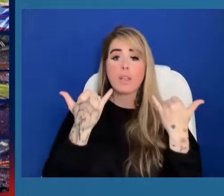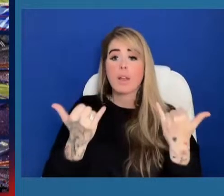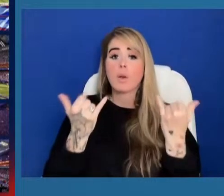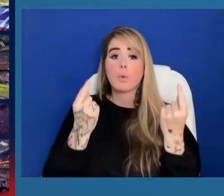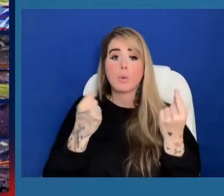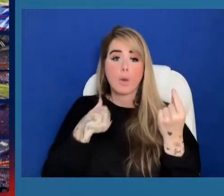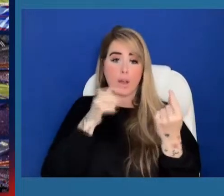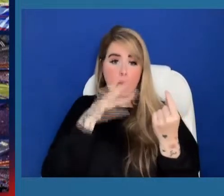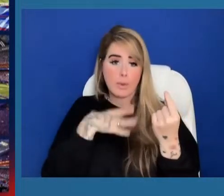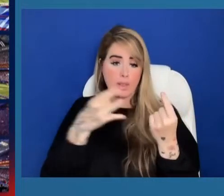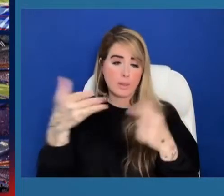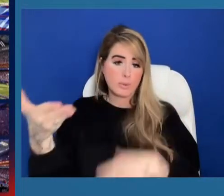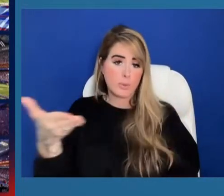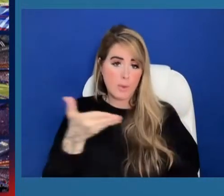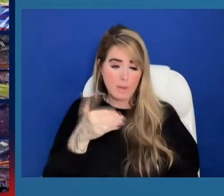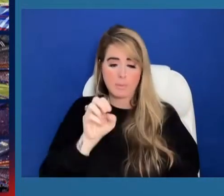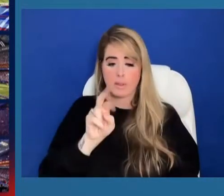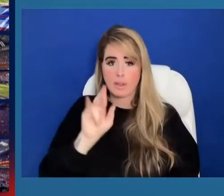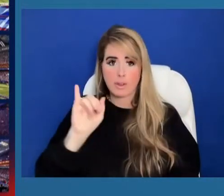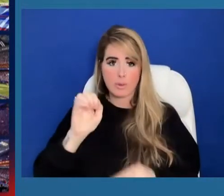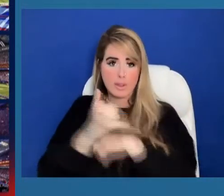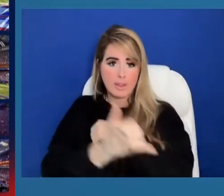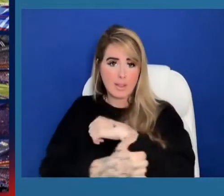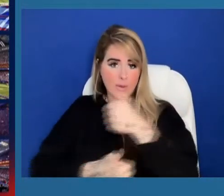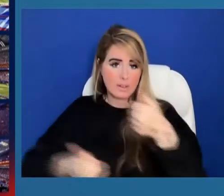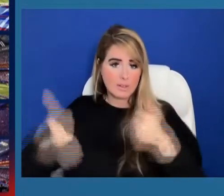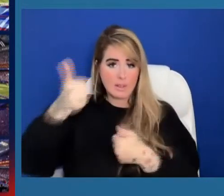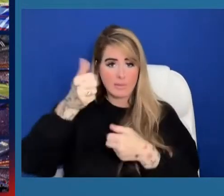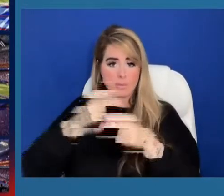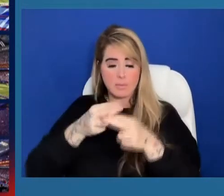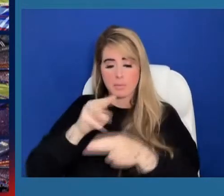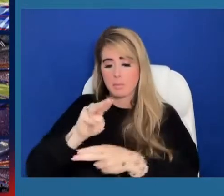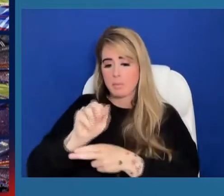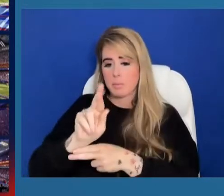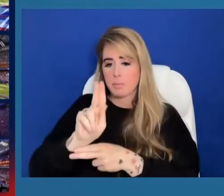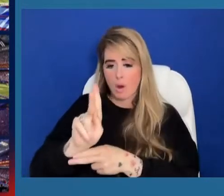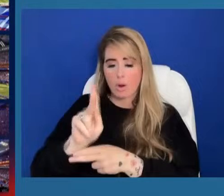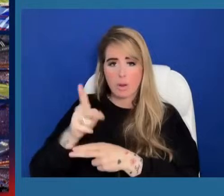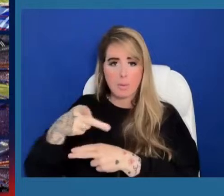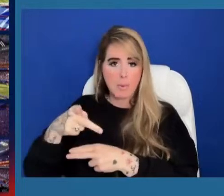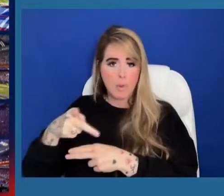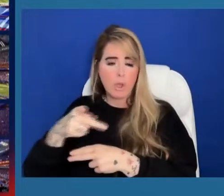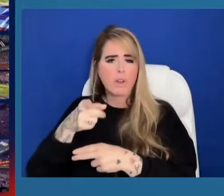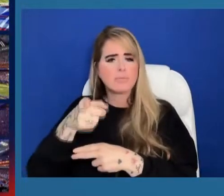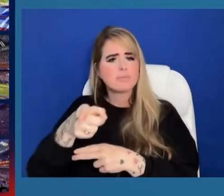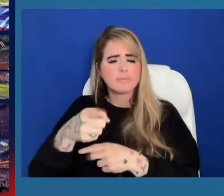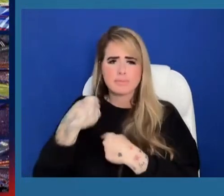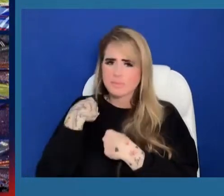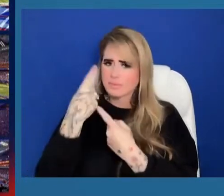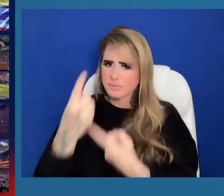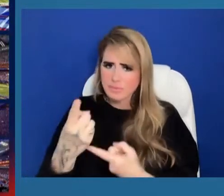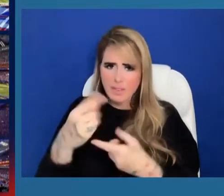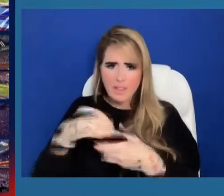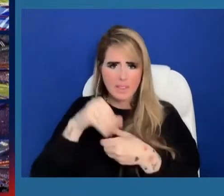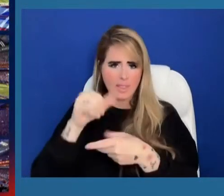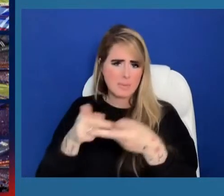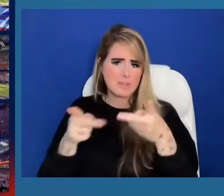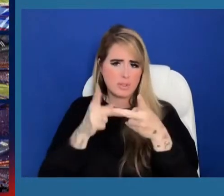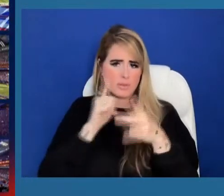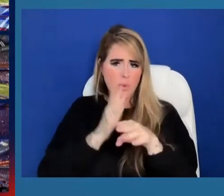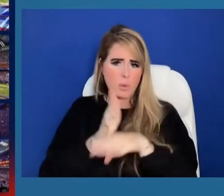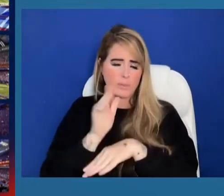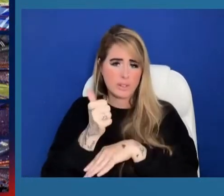to the stage Erie County Executive Mark Poloncarz. County Executive Poloncarz has been in the position for more than